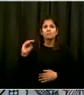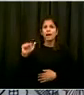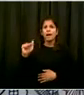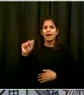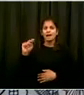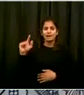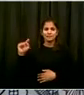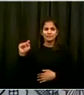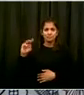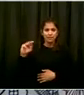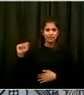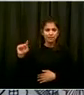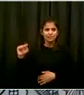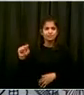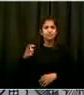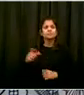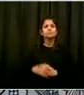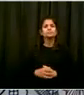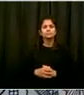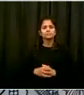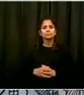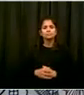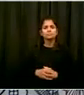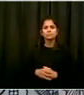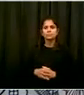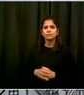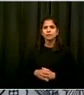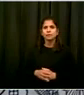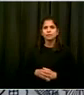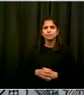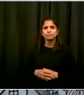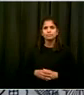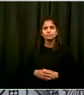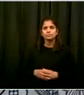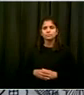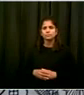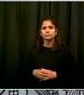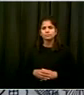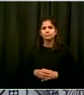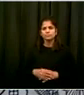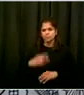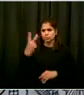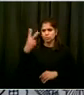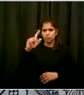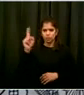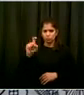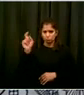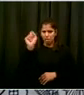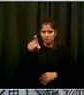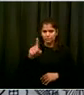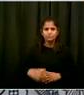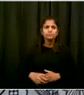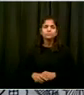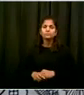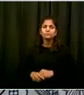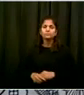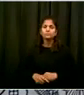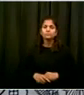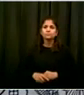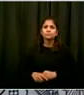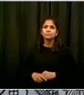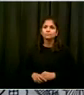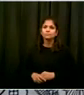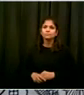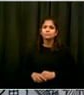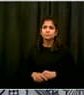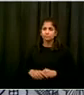all right. I have two questions. The first is, can you detail your plan, if you have one, to check whether houses